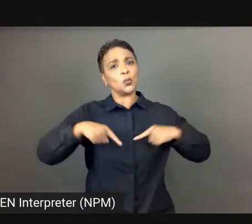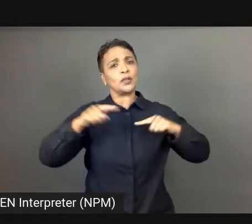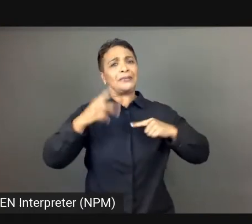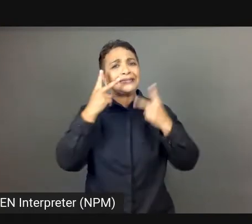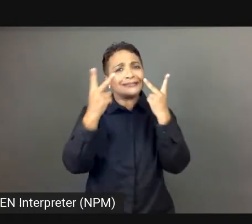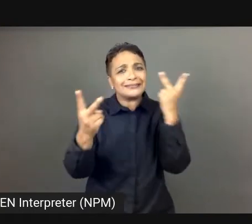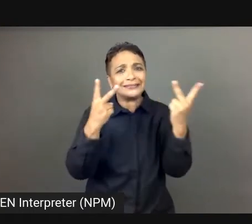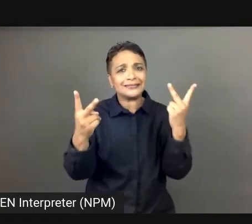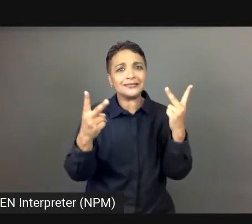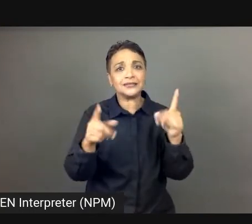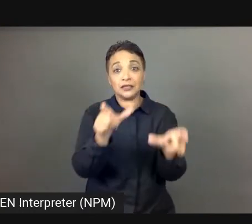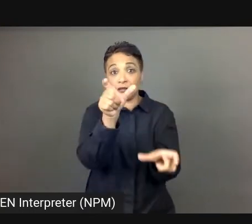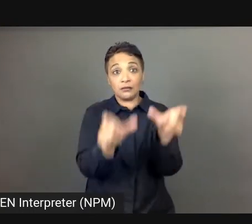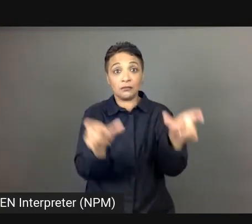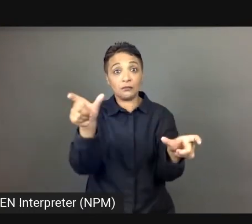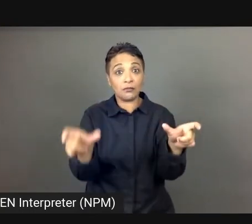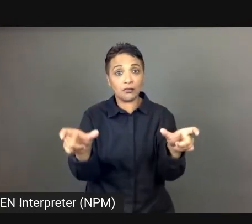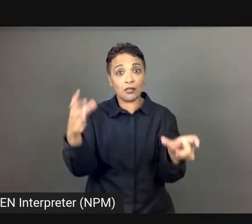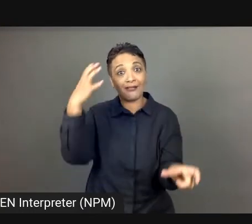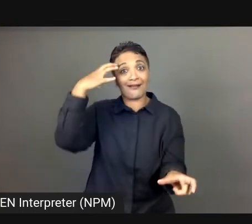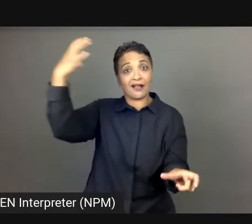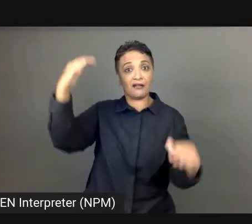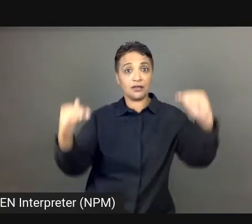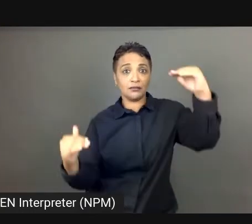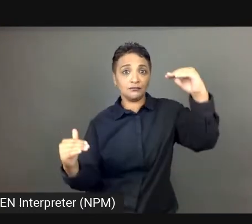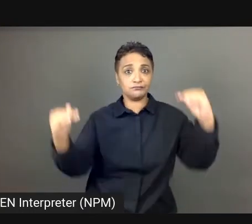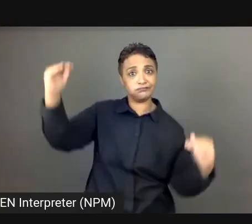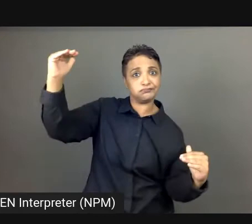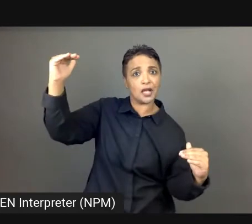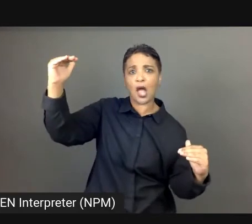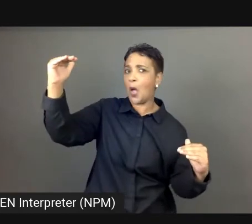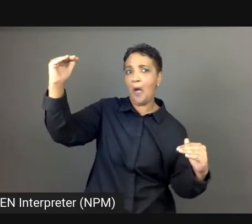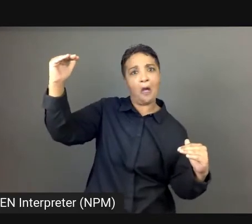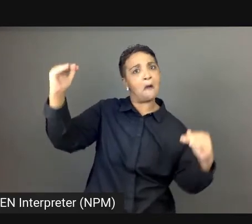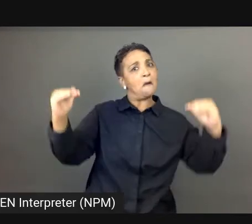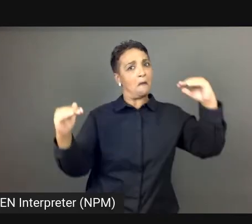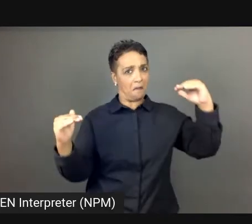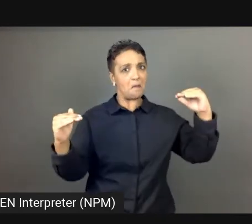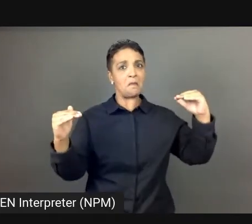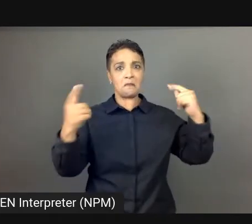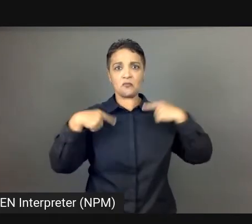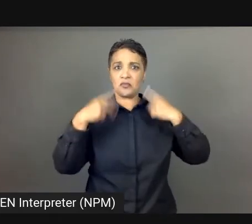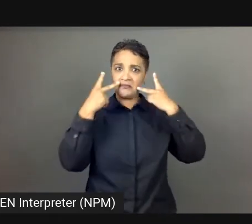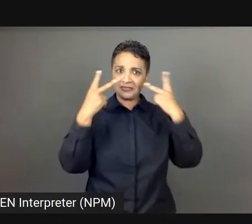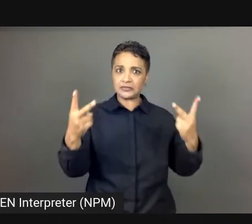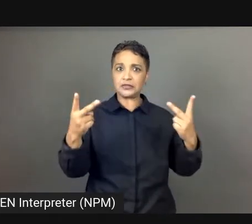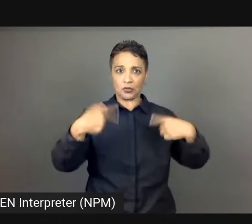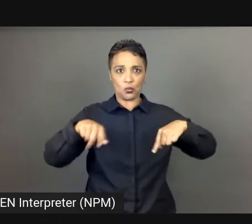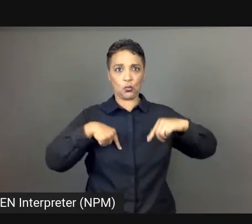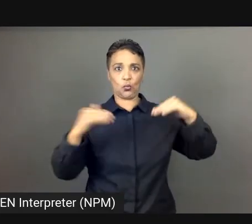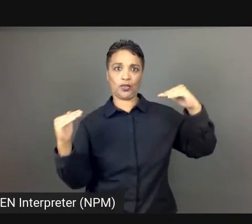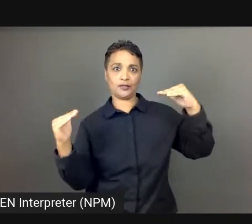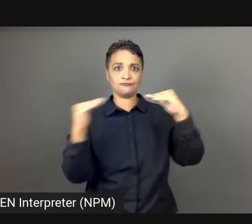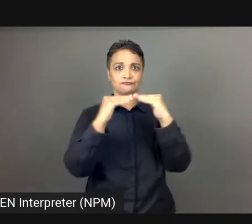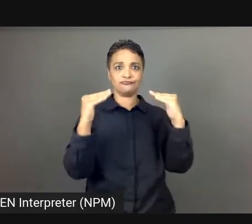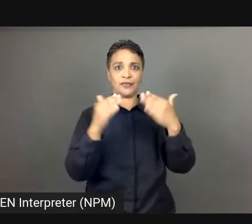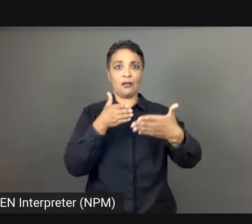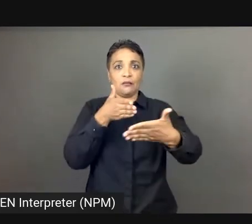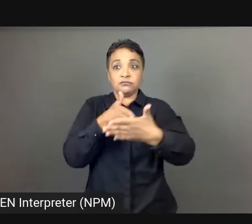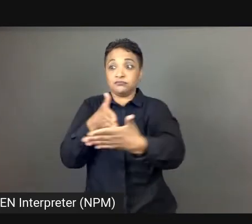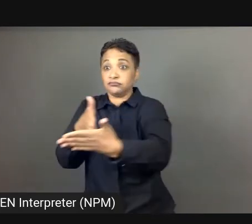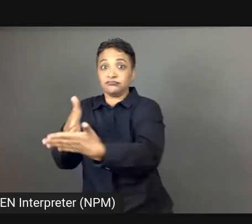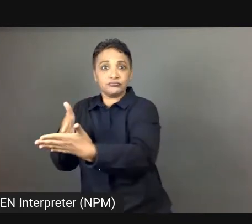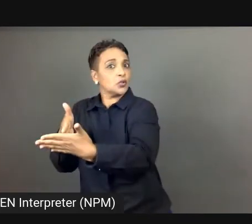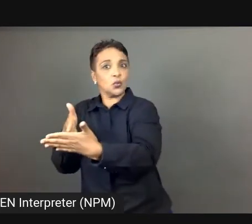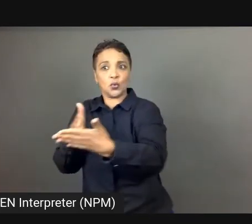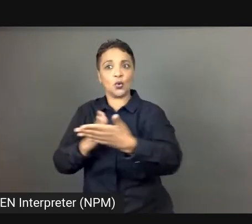inequalities, power imbalances, and to really overcome those blockages to the fulfillment